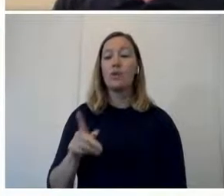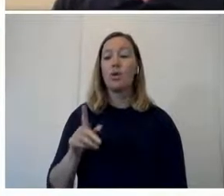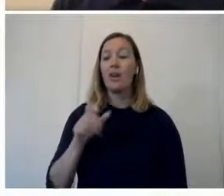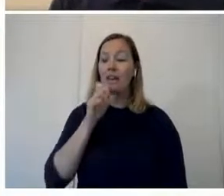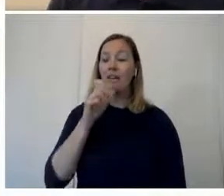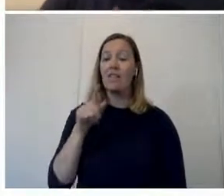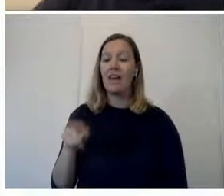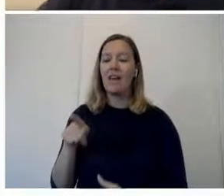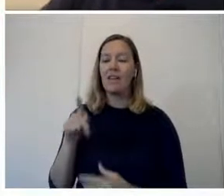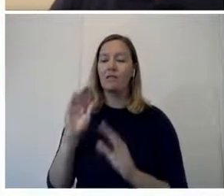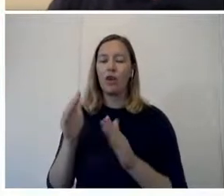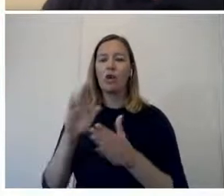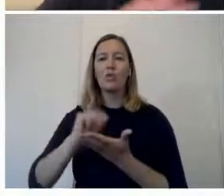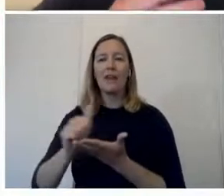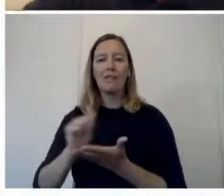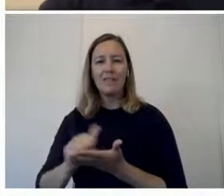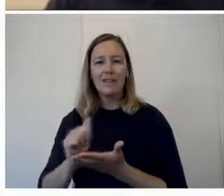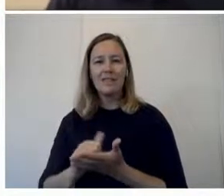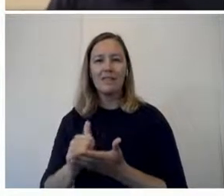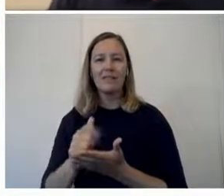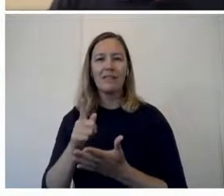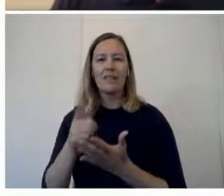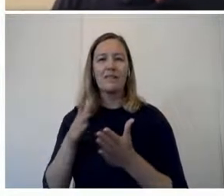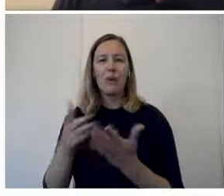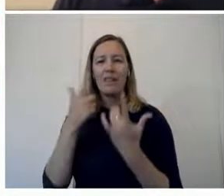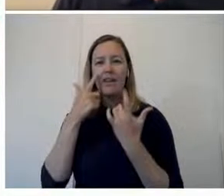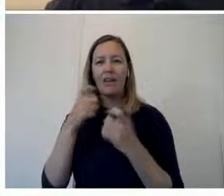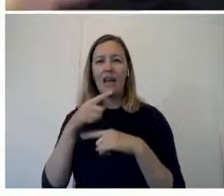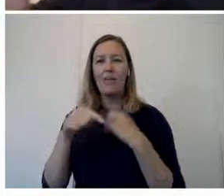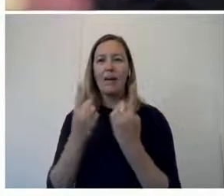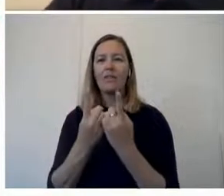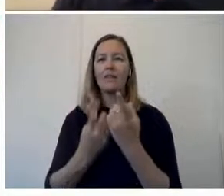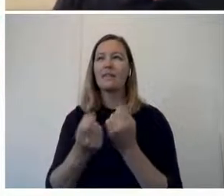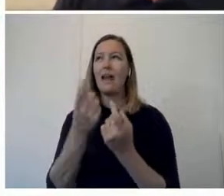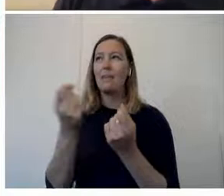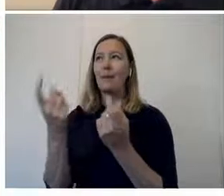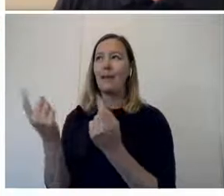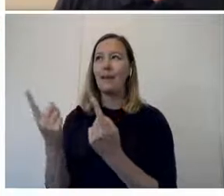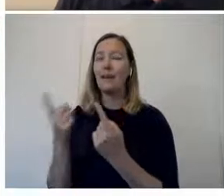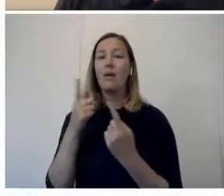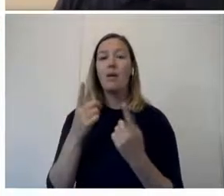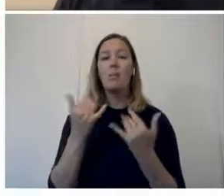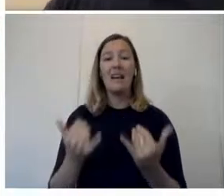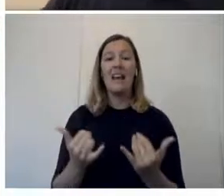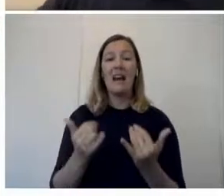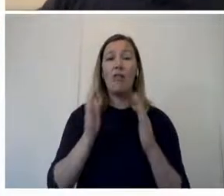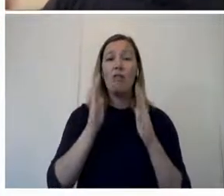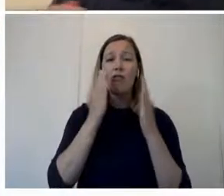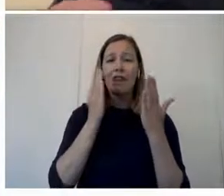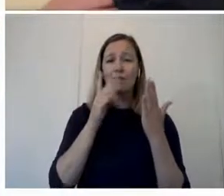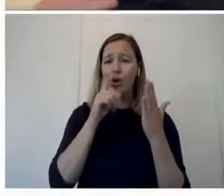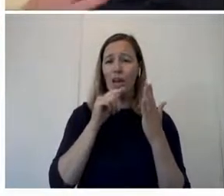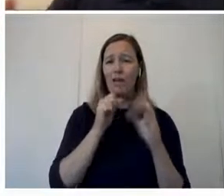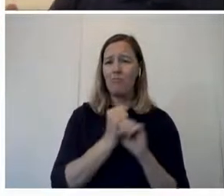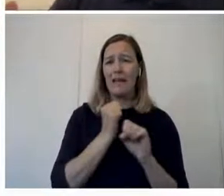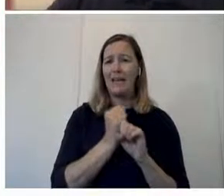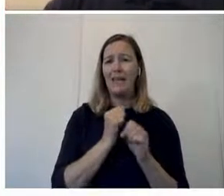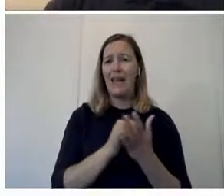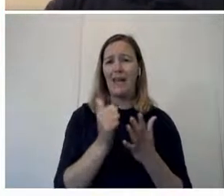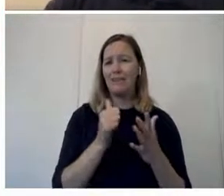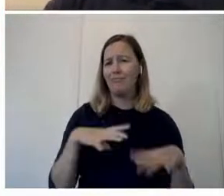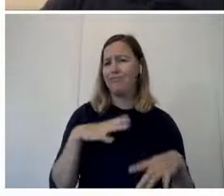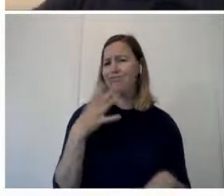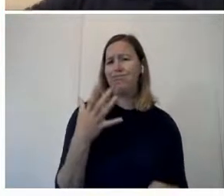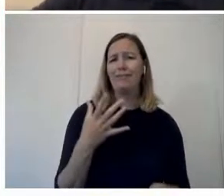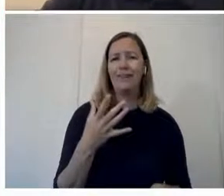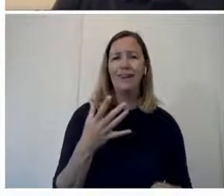really compete. But now with the internet, you know, for $50, you can make something look like Disney, can't you? So if you've got the kind of